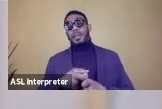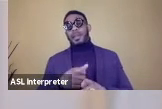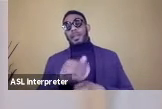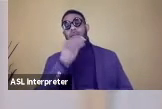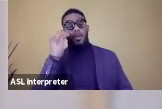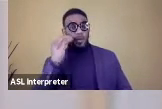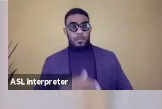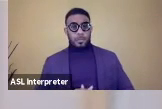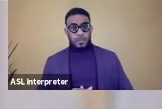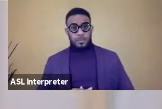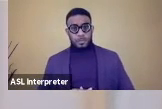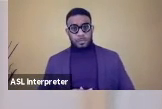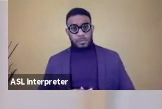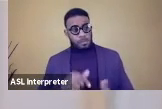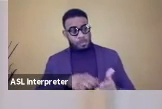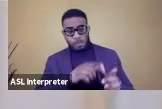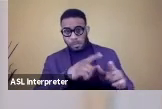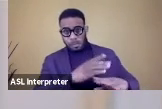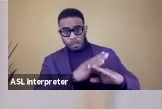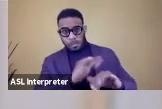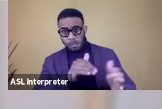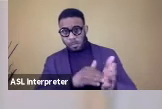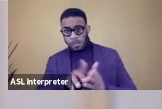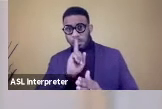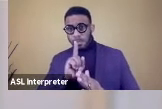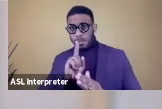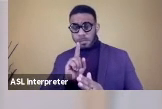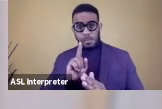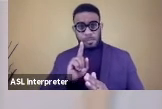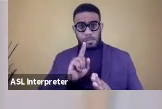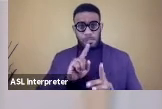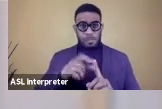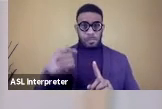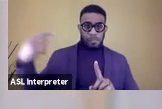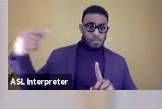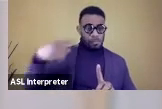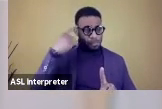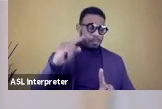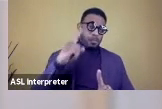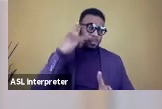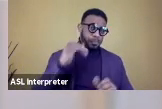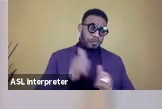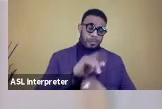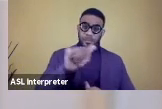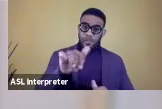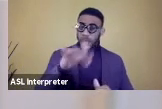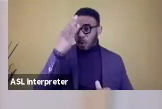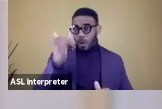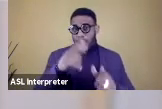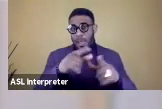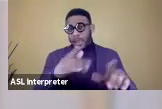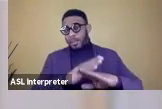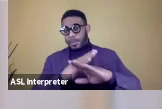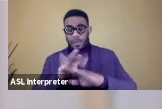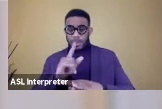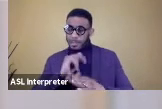home. Now, this language barrier can often be an extra burden for Californians with disabilities. That's why language barriers